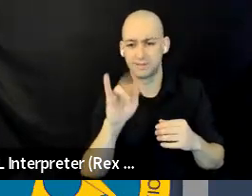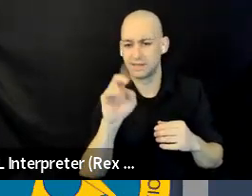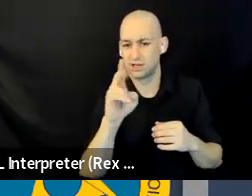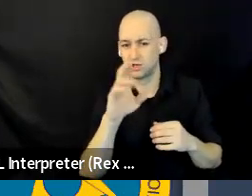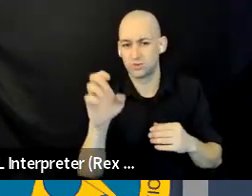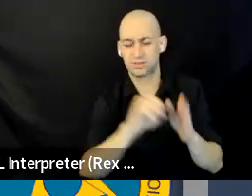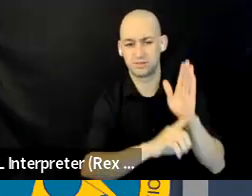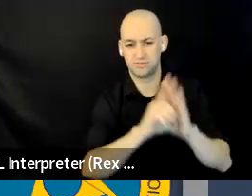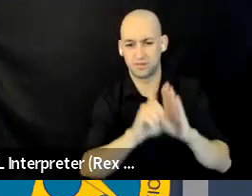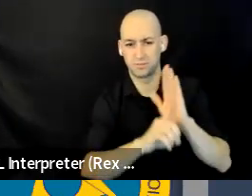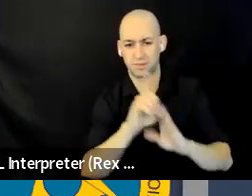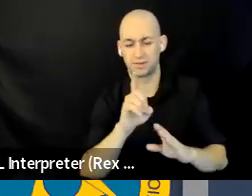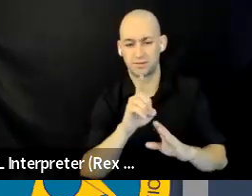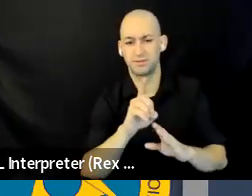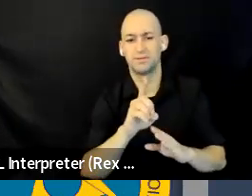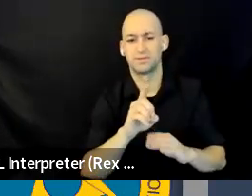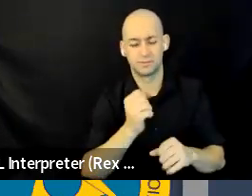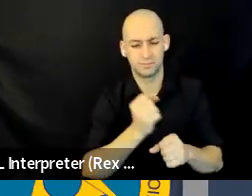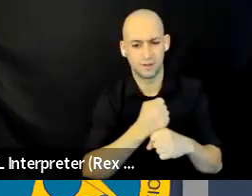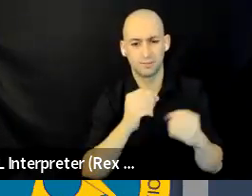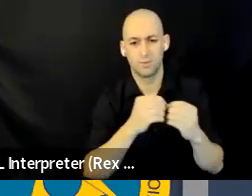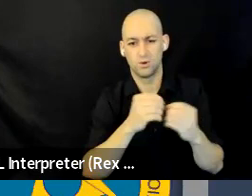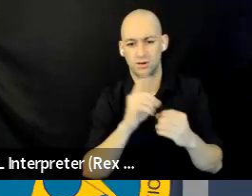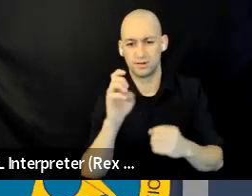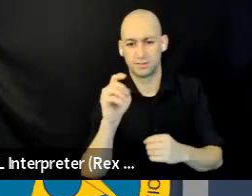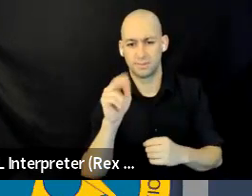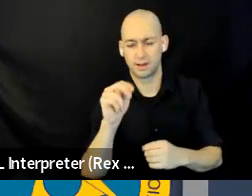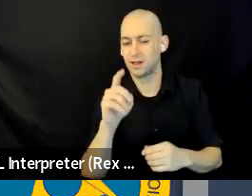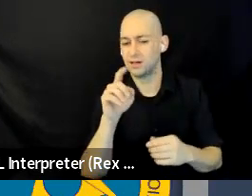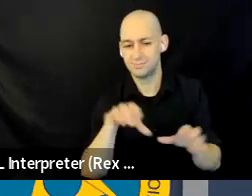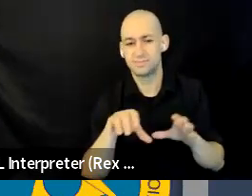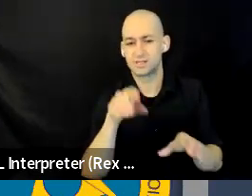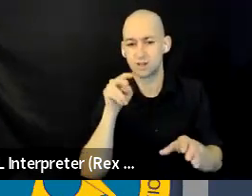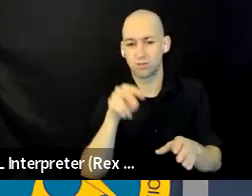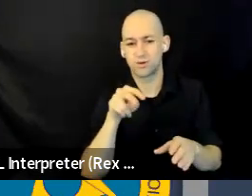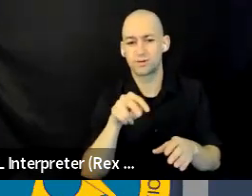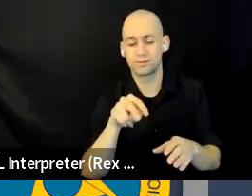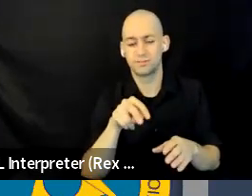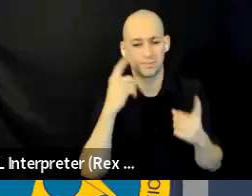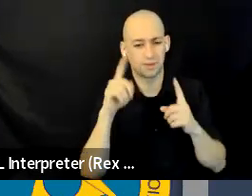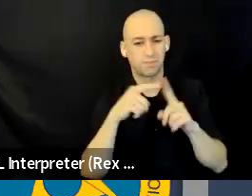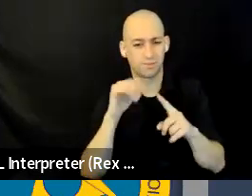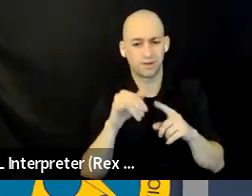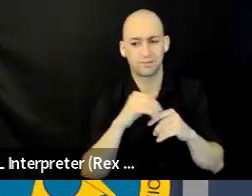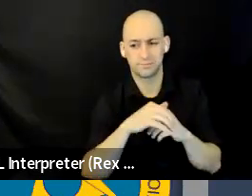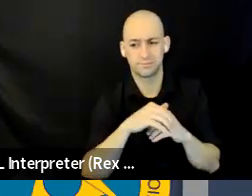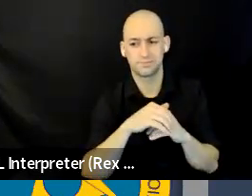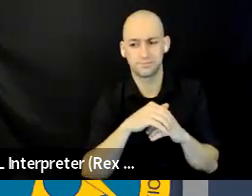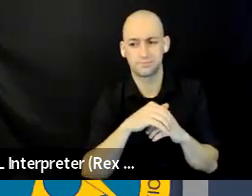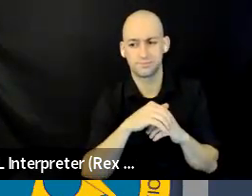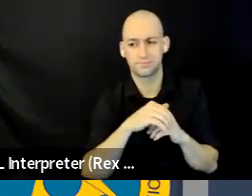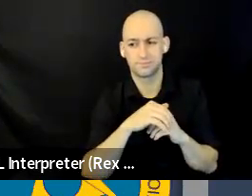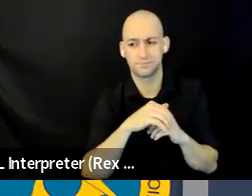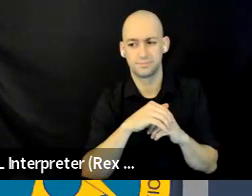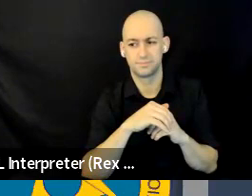thereby induce additional demand. So it does look at that and take that into consideration of the overall project context.